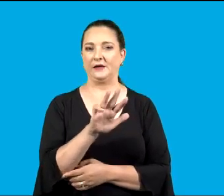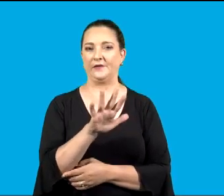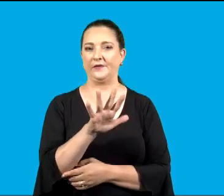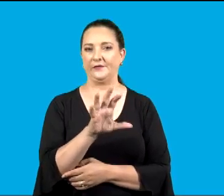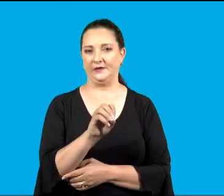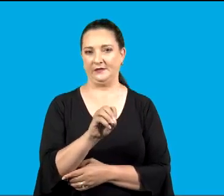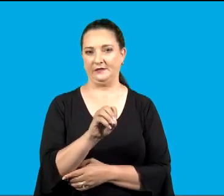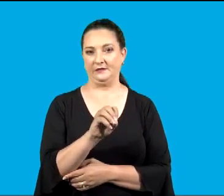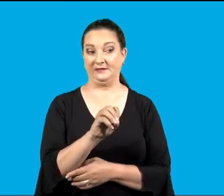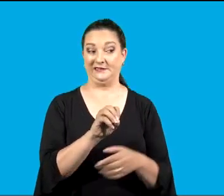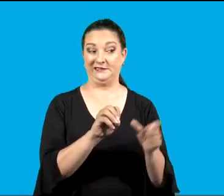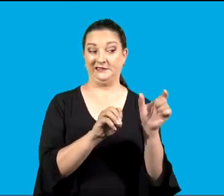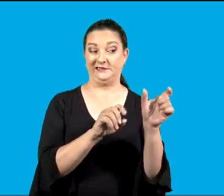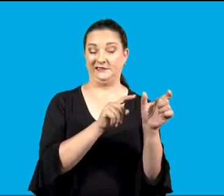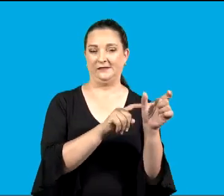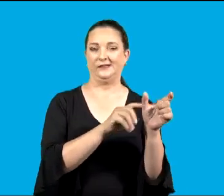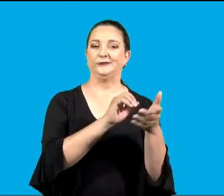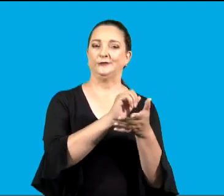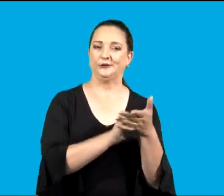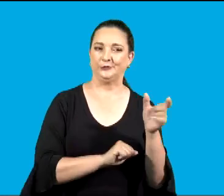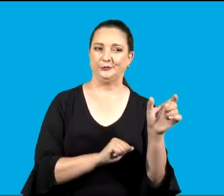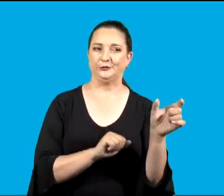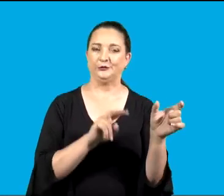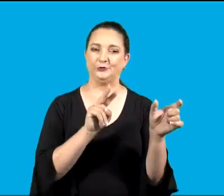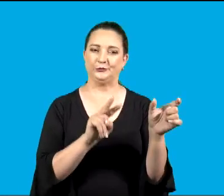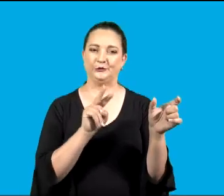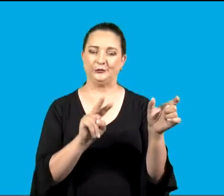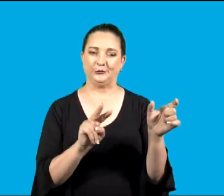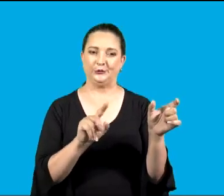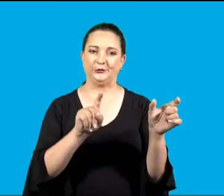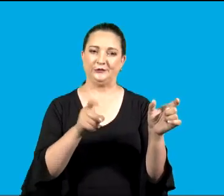443,950. And then I subtract my